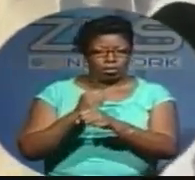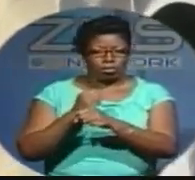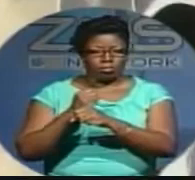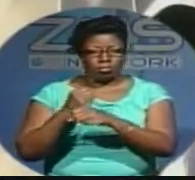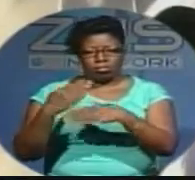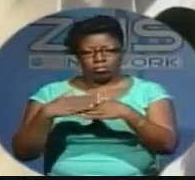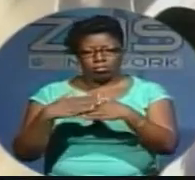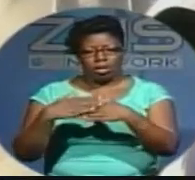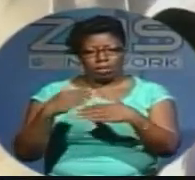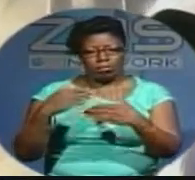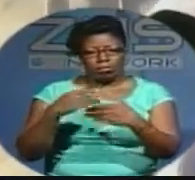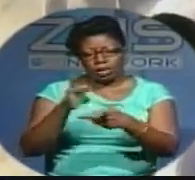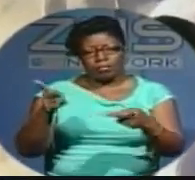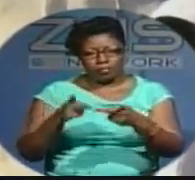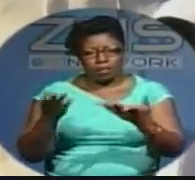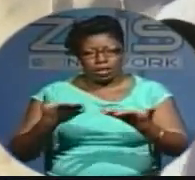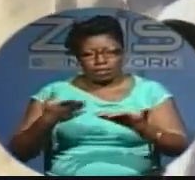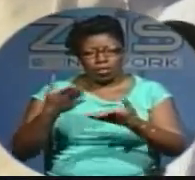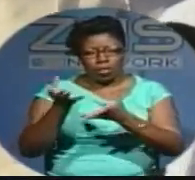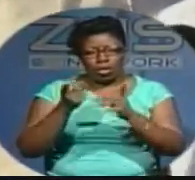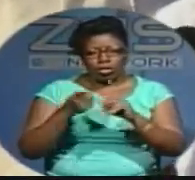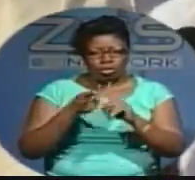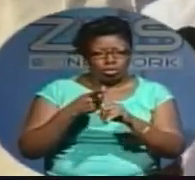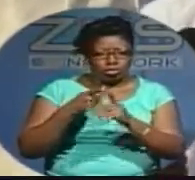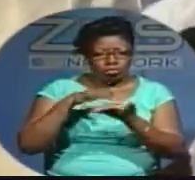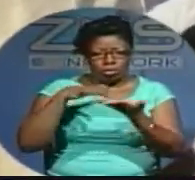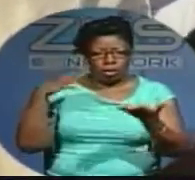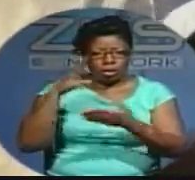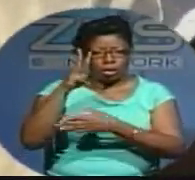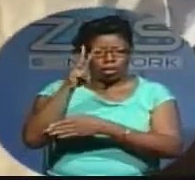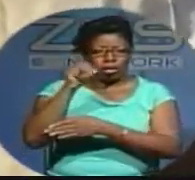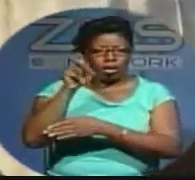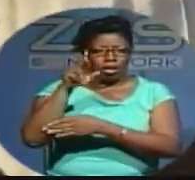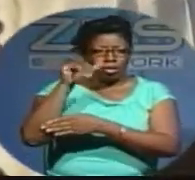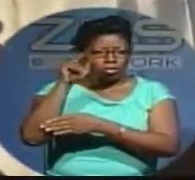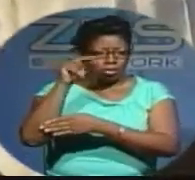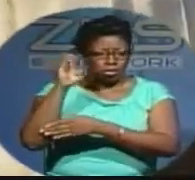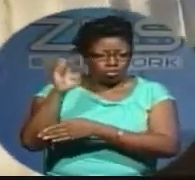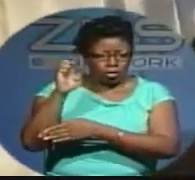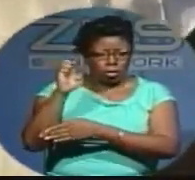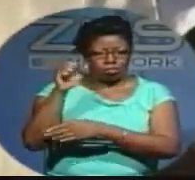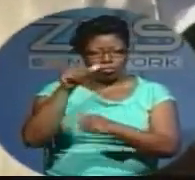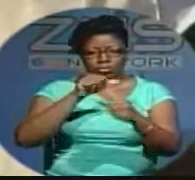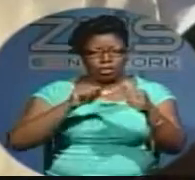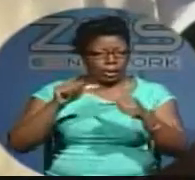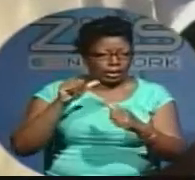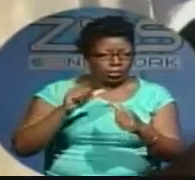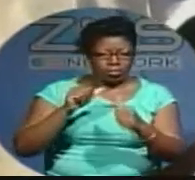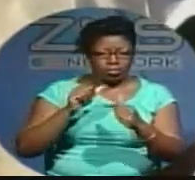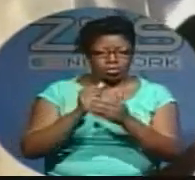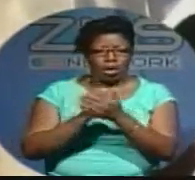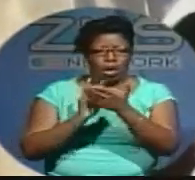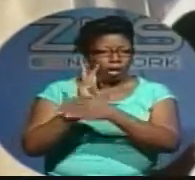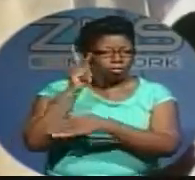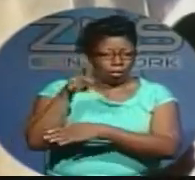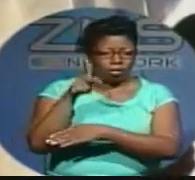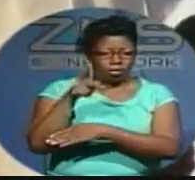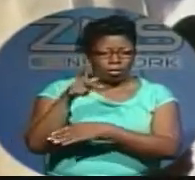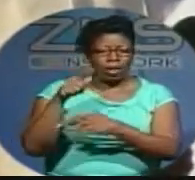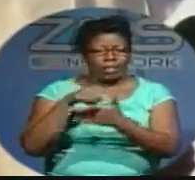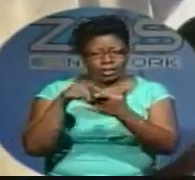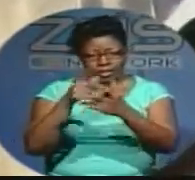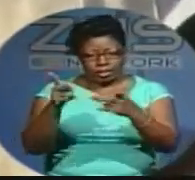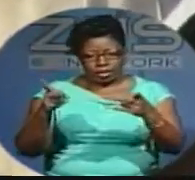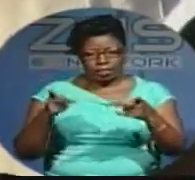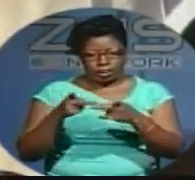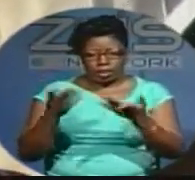Andros, where if you want to study marine sciences and agriculture, this may be the place to come. But that is what they have under